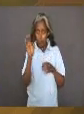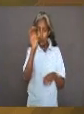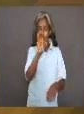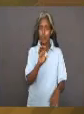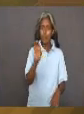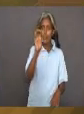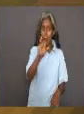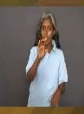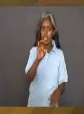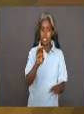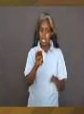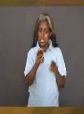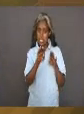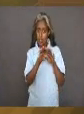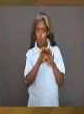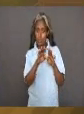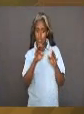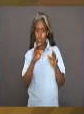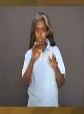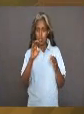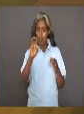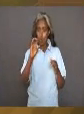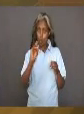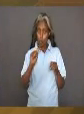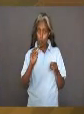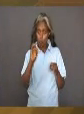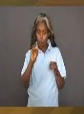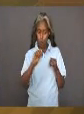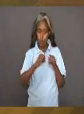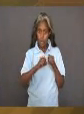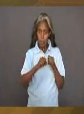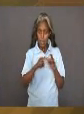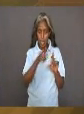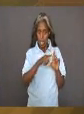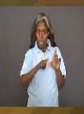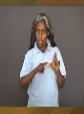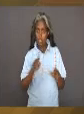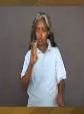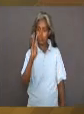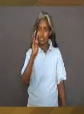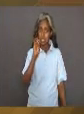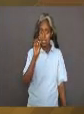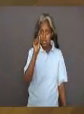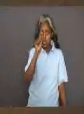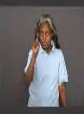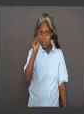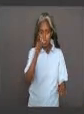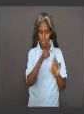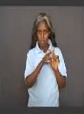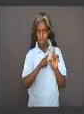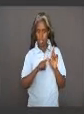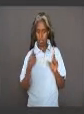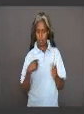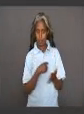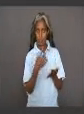the closest coterminal angle to a 60-degree angle, we